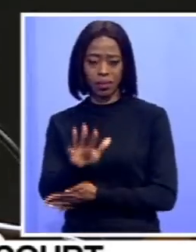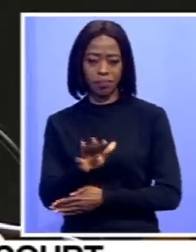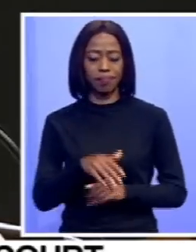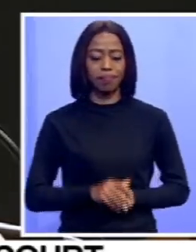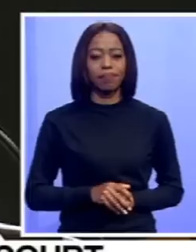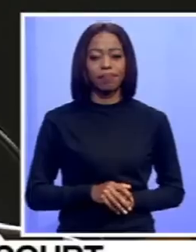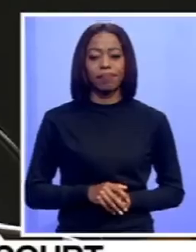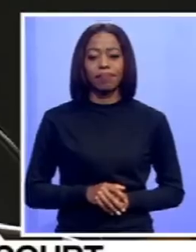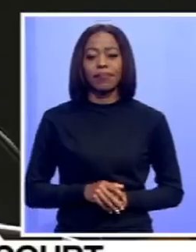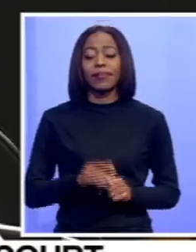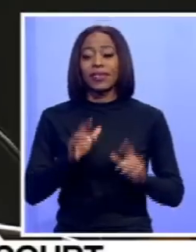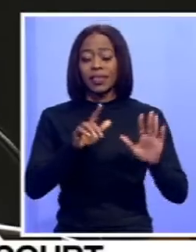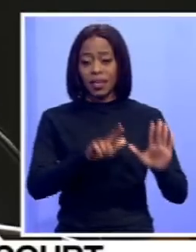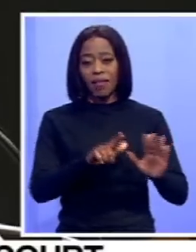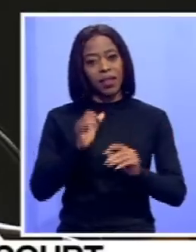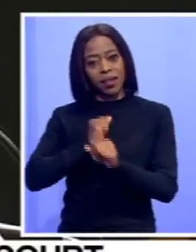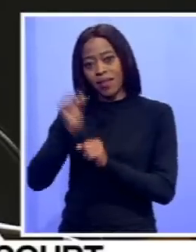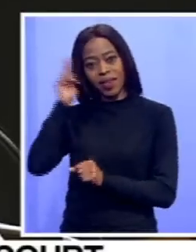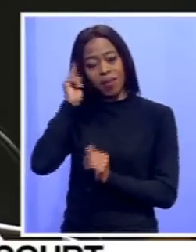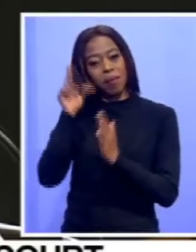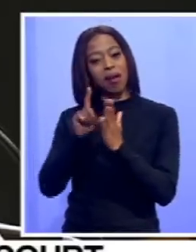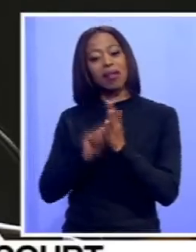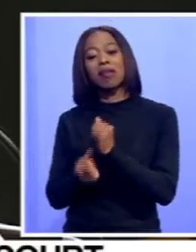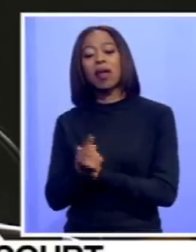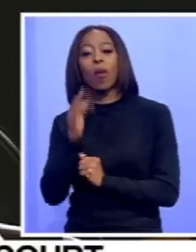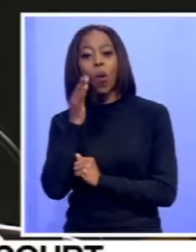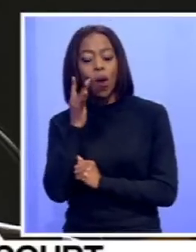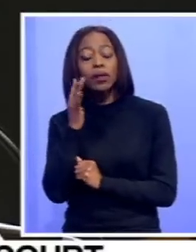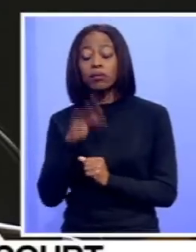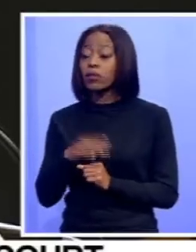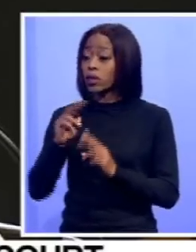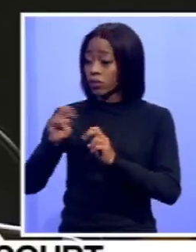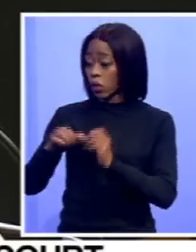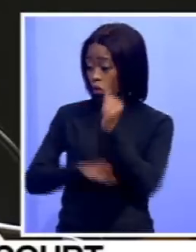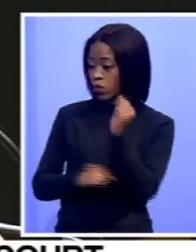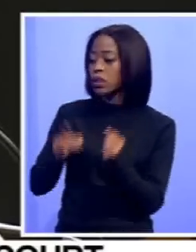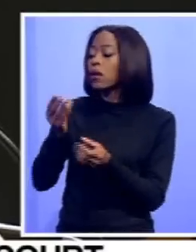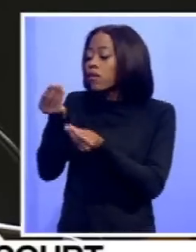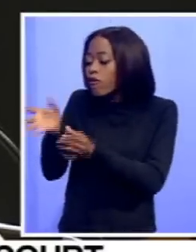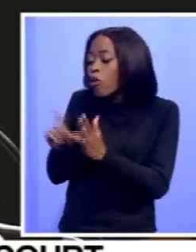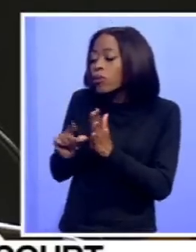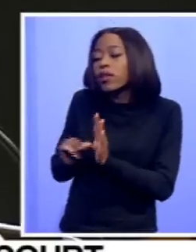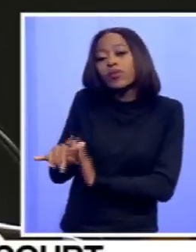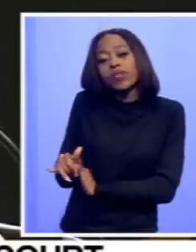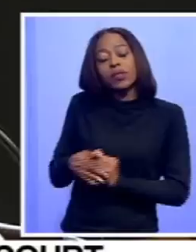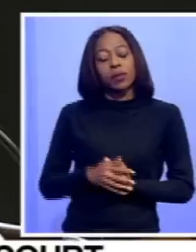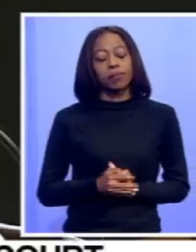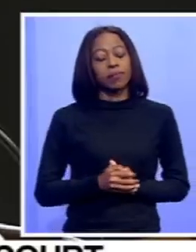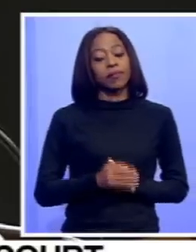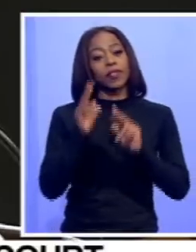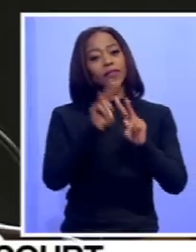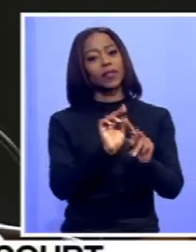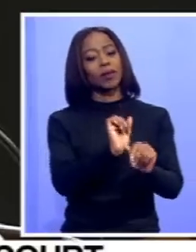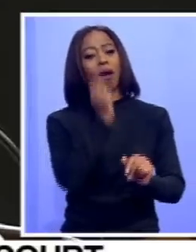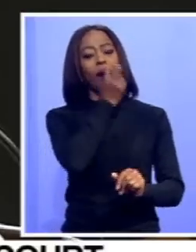7, he could not remember the date of this incident. It was given to him by the investigating officer. Sub 8, in his view, his